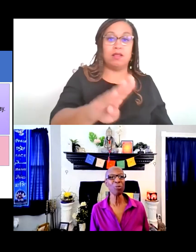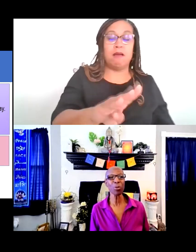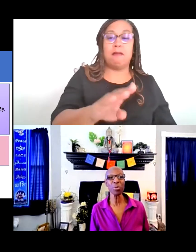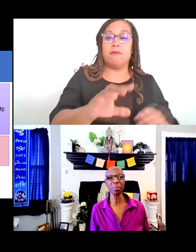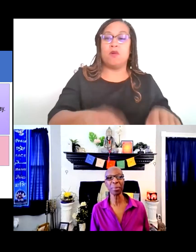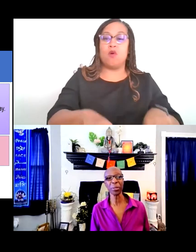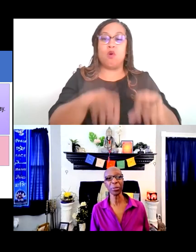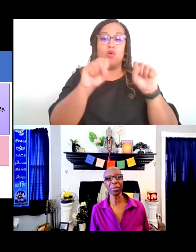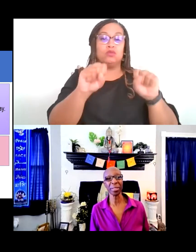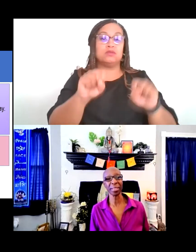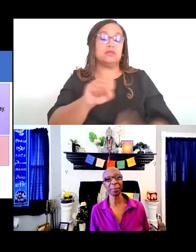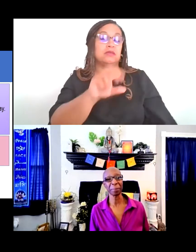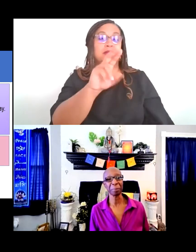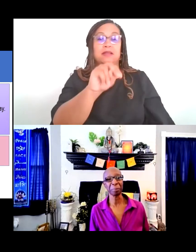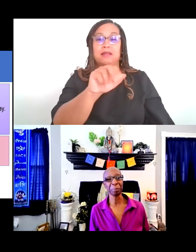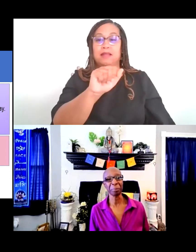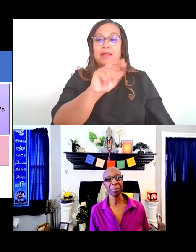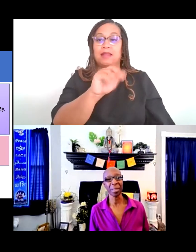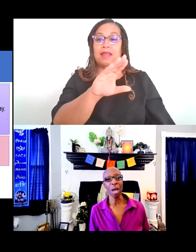Nancy Rosenberg.